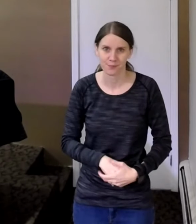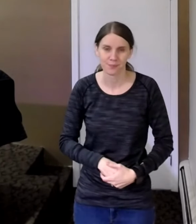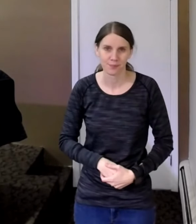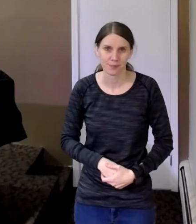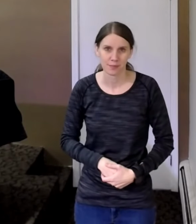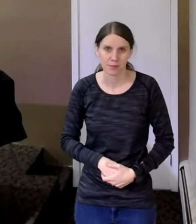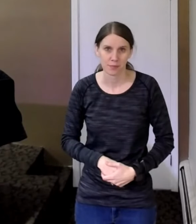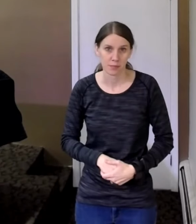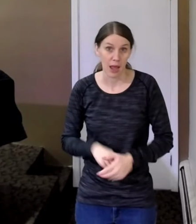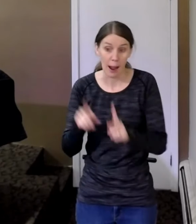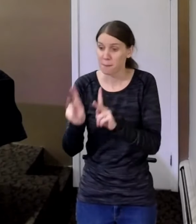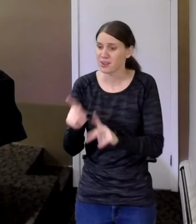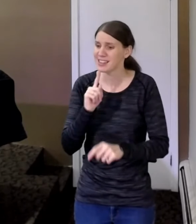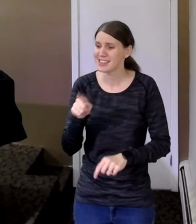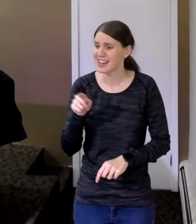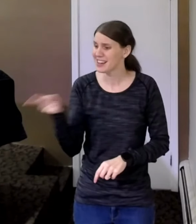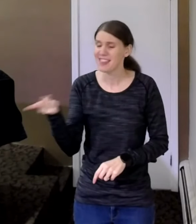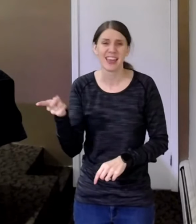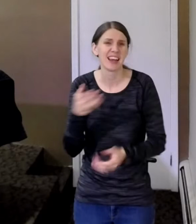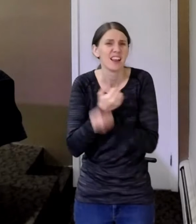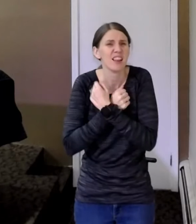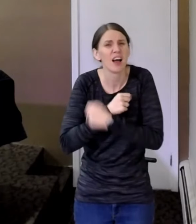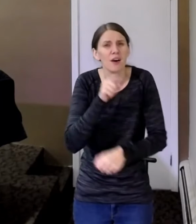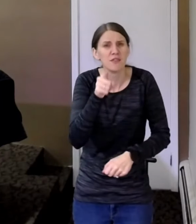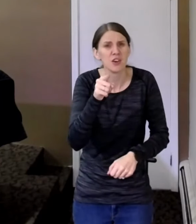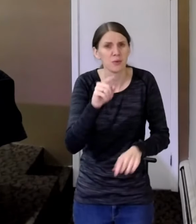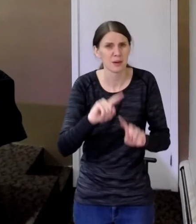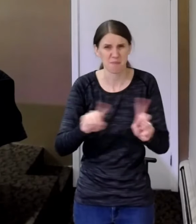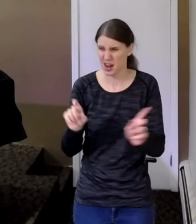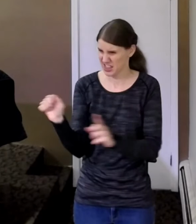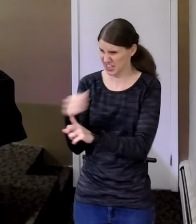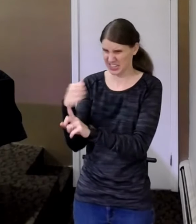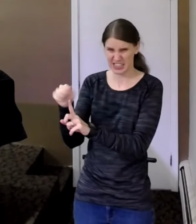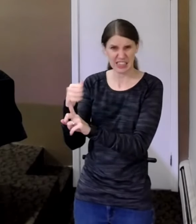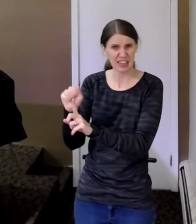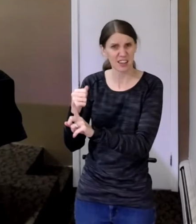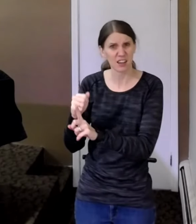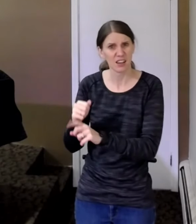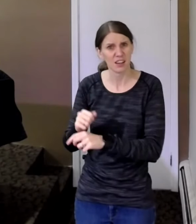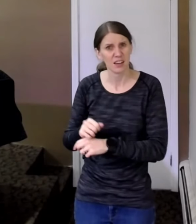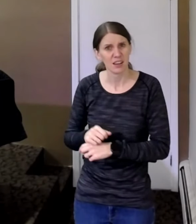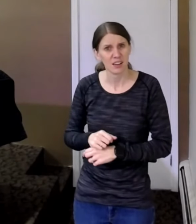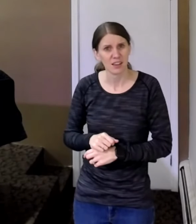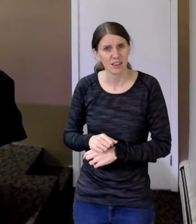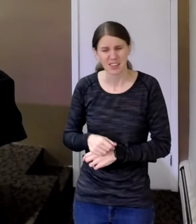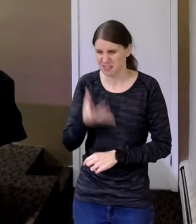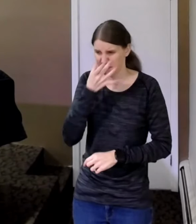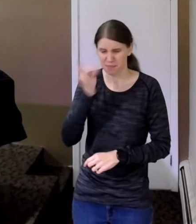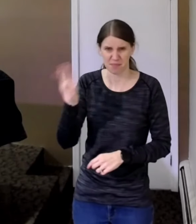Somebody says they care, but they're tearing you down. You say, "No, you don't care."